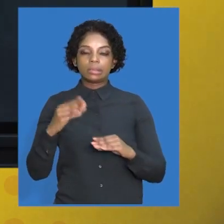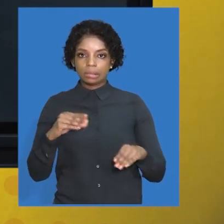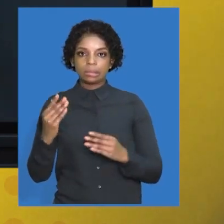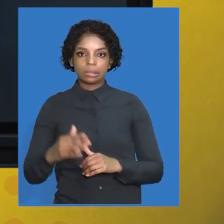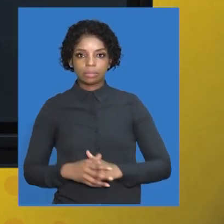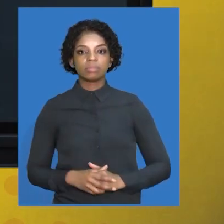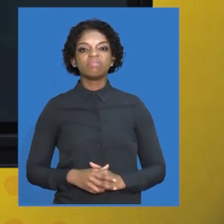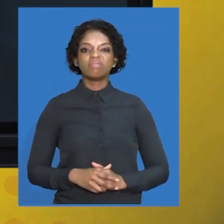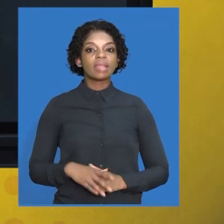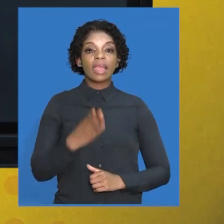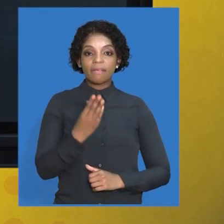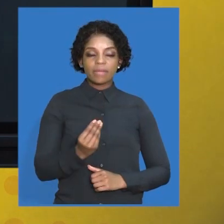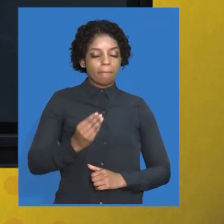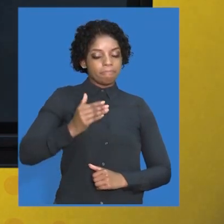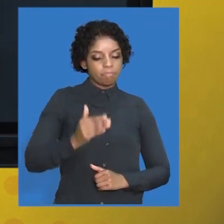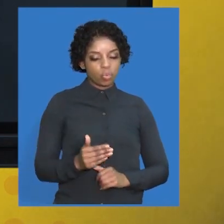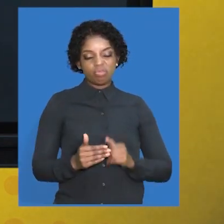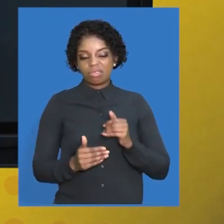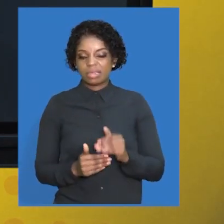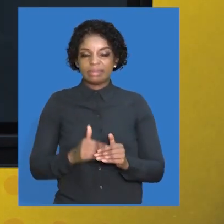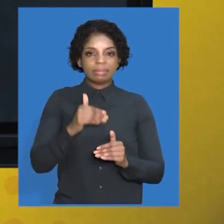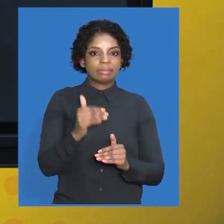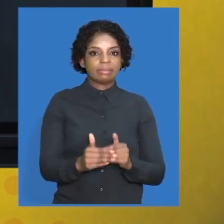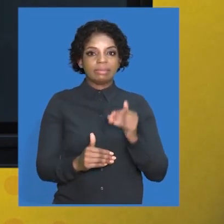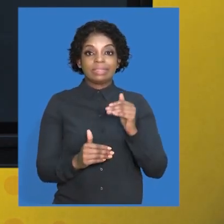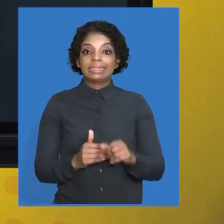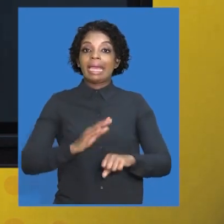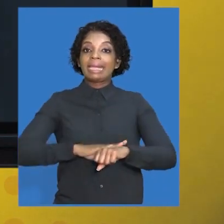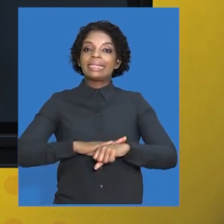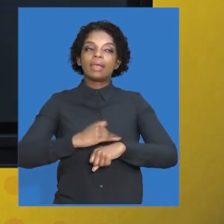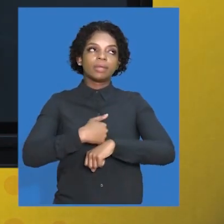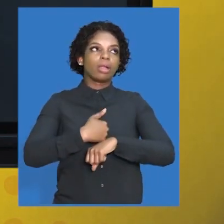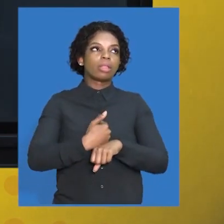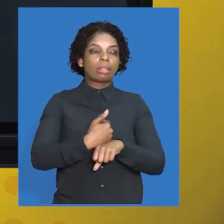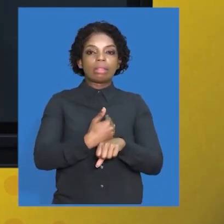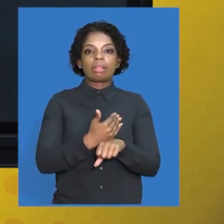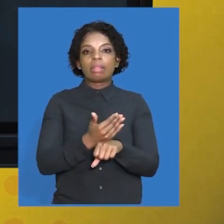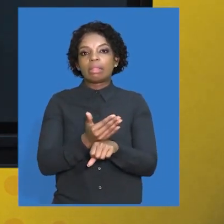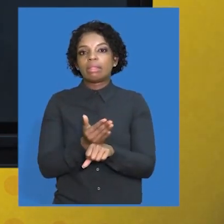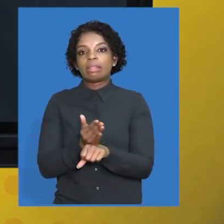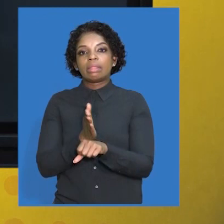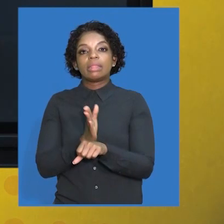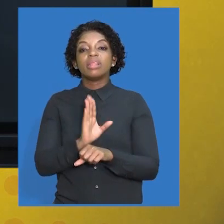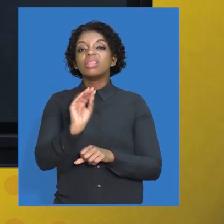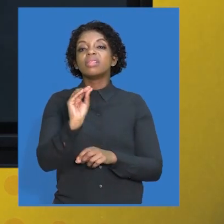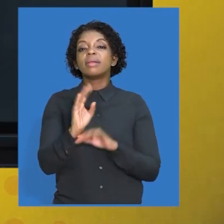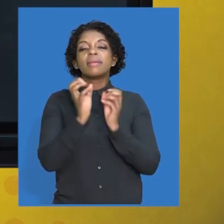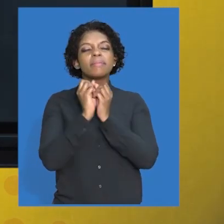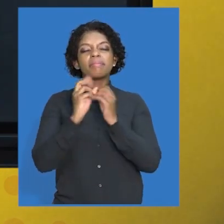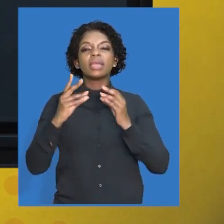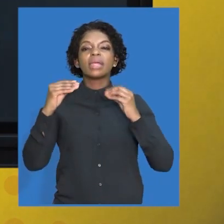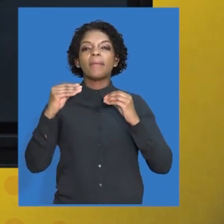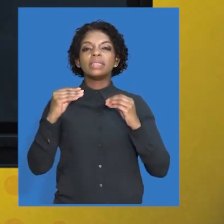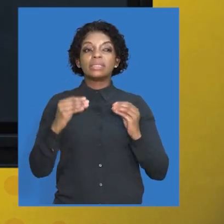There's a whole process that you have to go through. It's very time-consuming. If you look, there's a lot of businesses that want to do list on the JSE